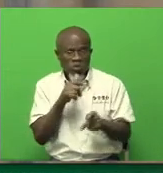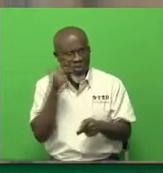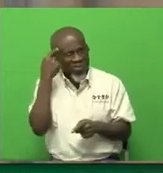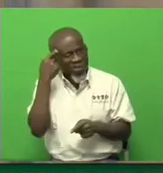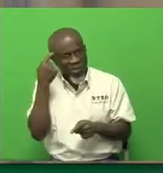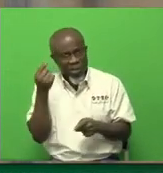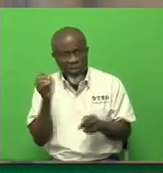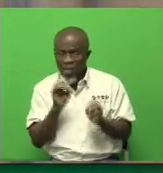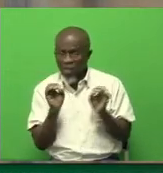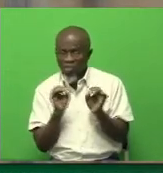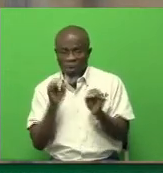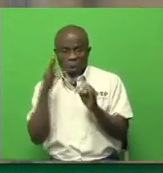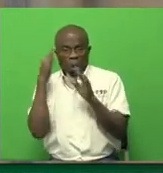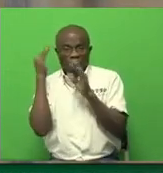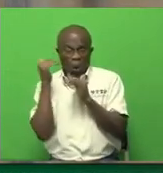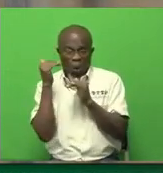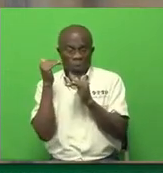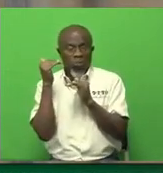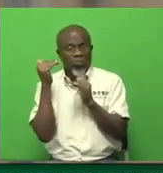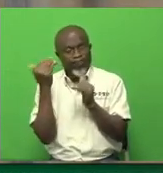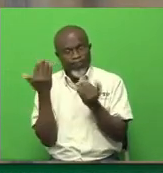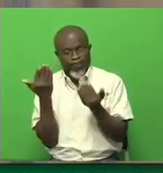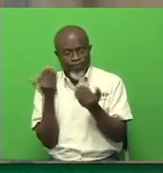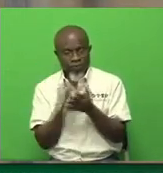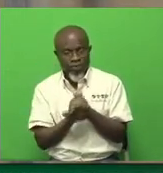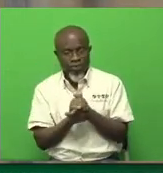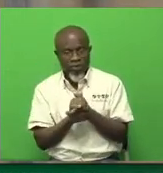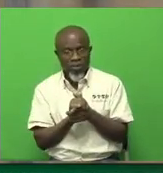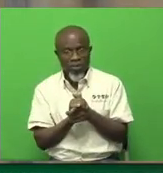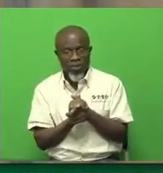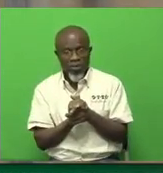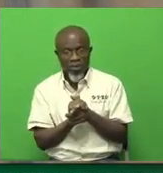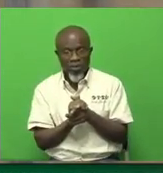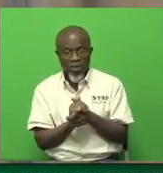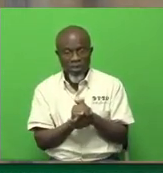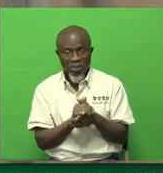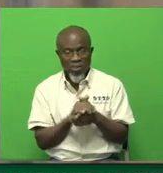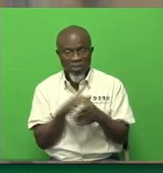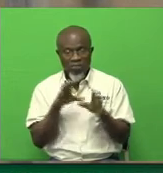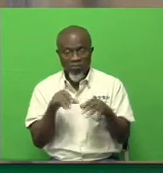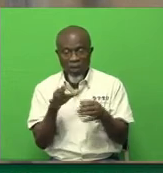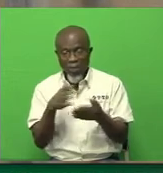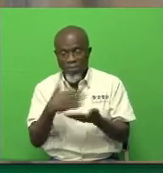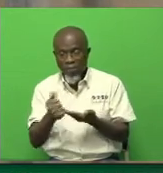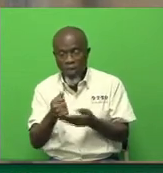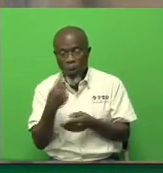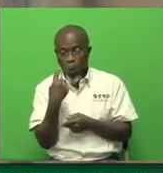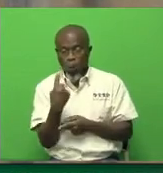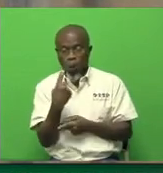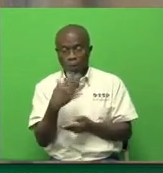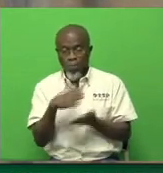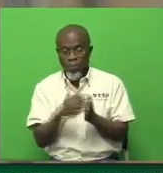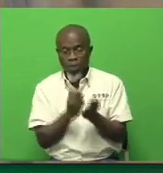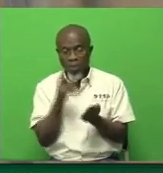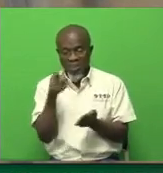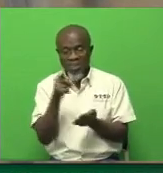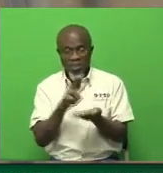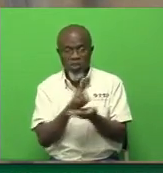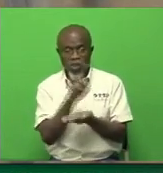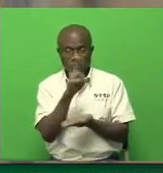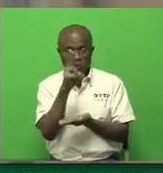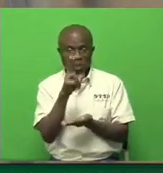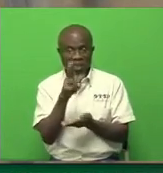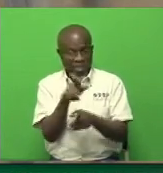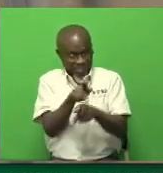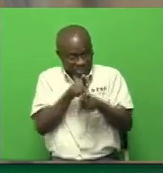seeking to you I can afford one textbook in UE I still have it today because it's a testament to what I did challenges